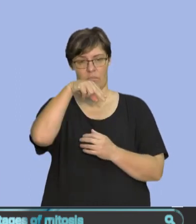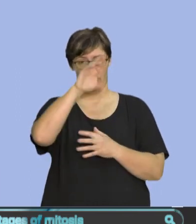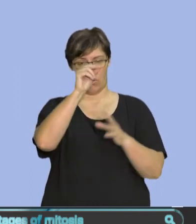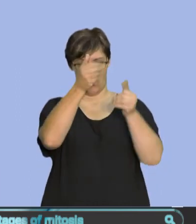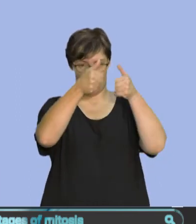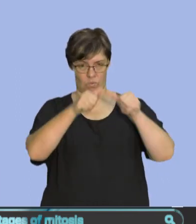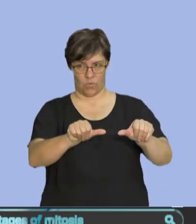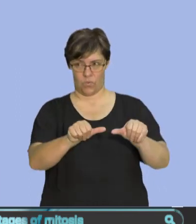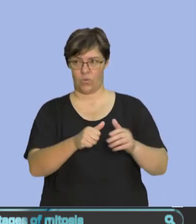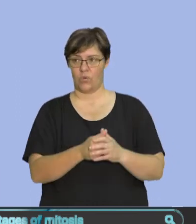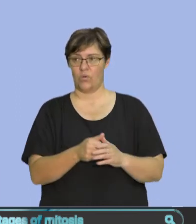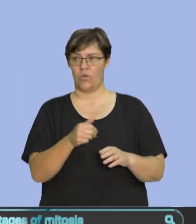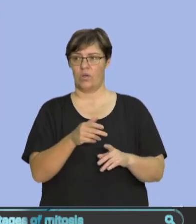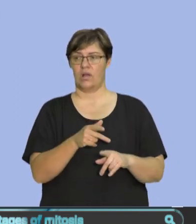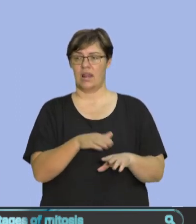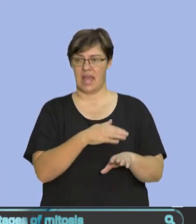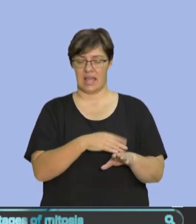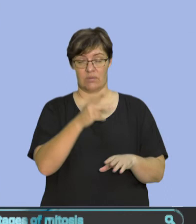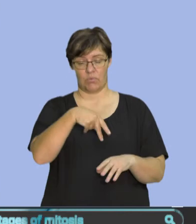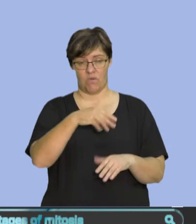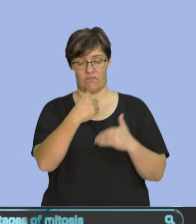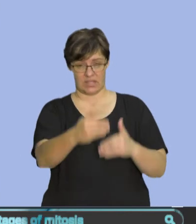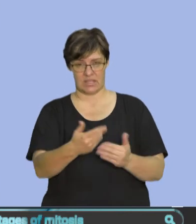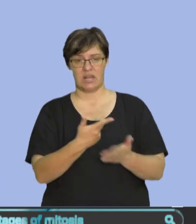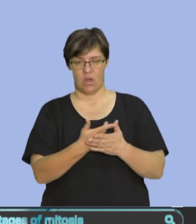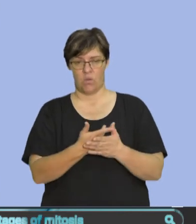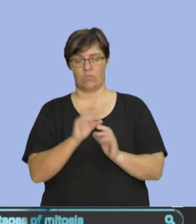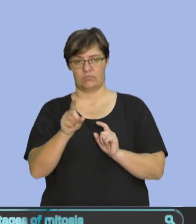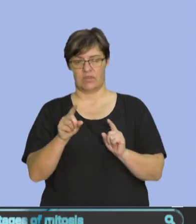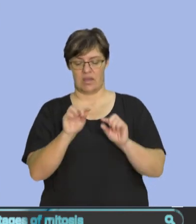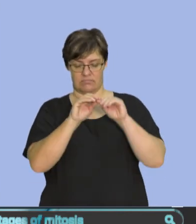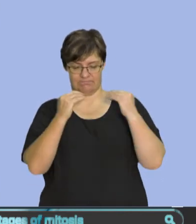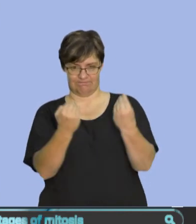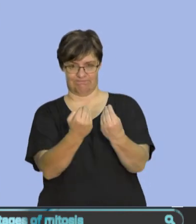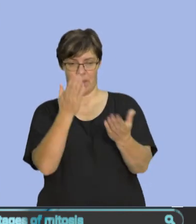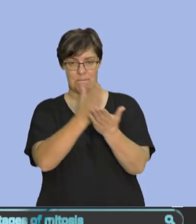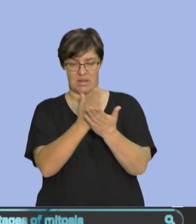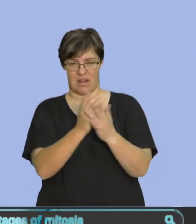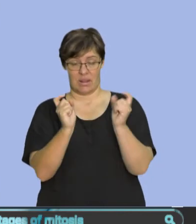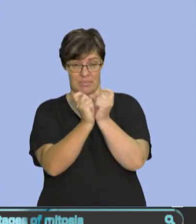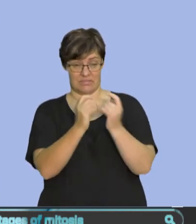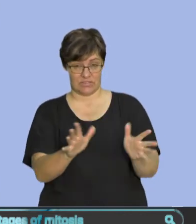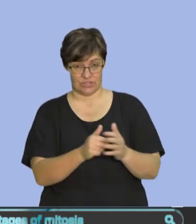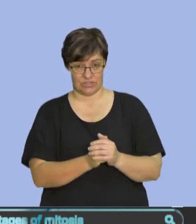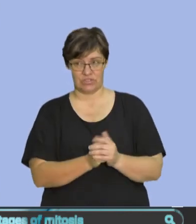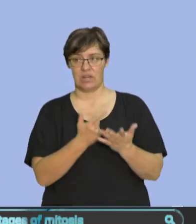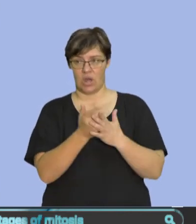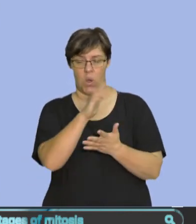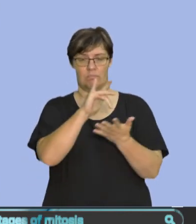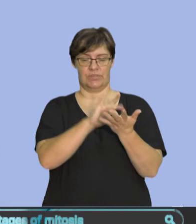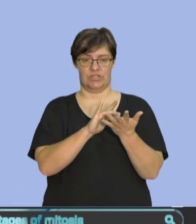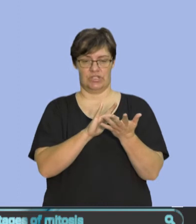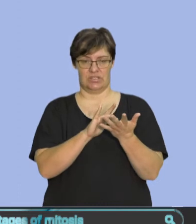prophase into late, or into late prophase, where now it prepares for the chromosomes meeting along the equator. We see them now moving into